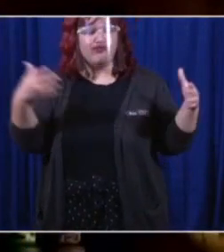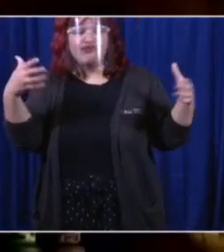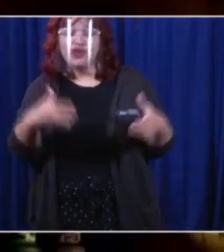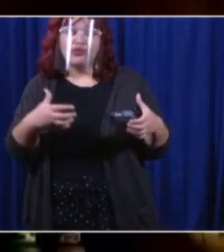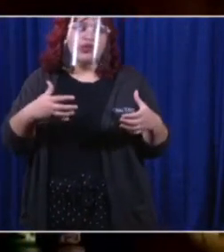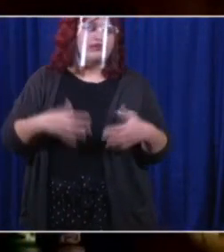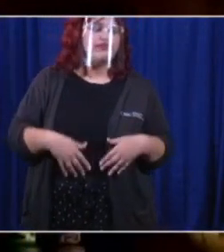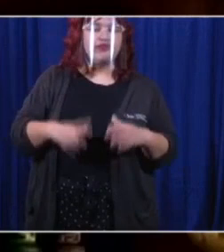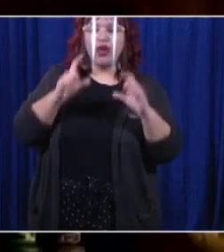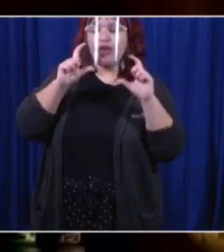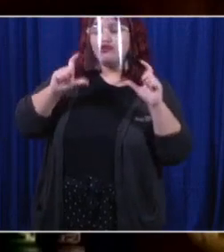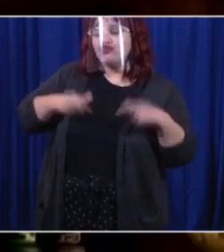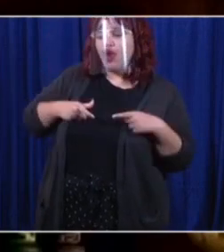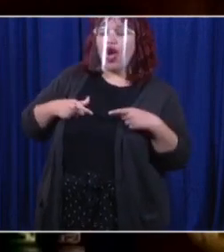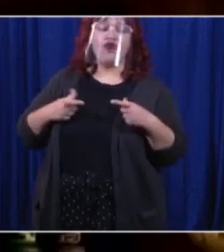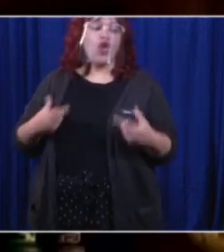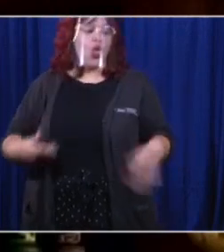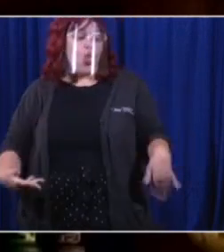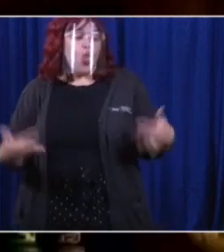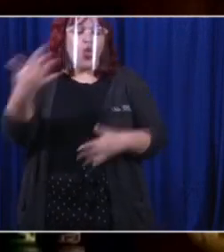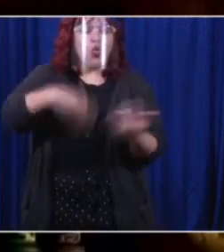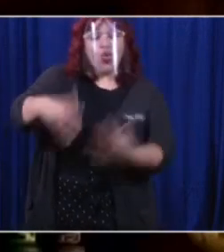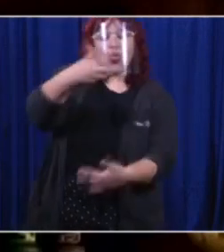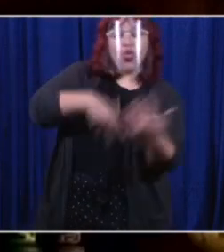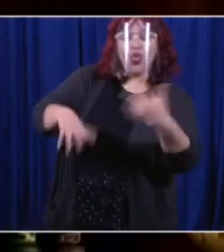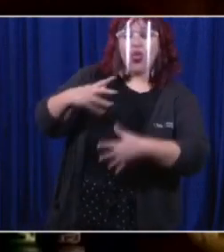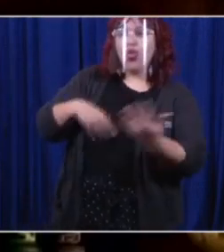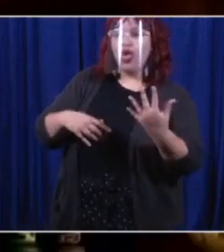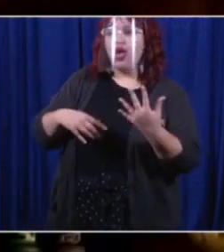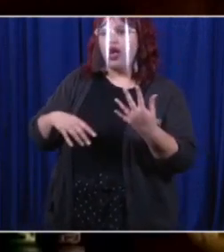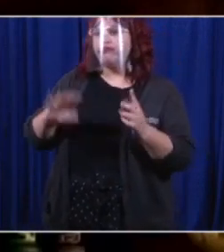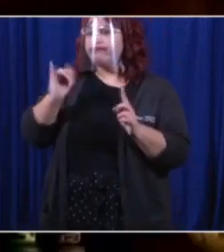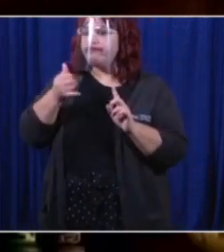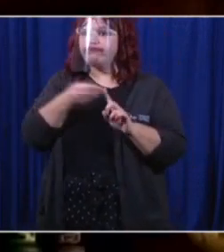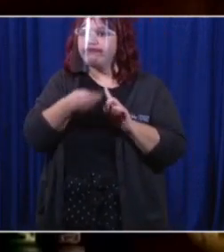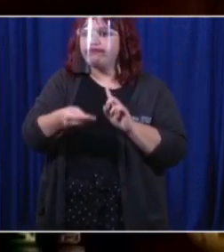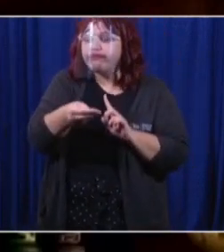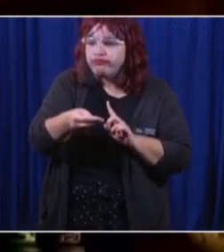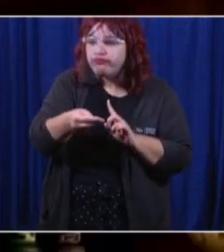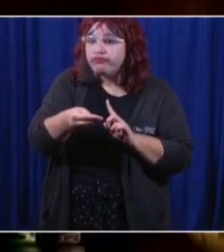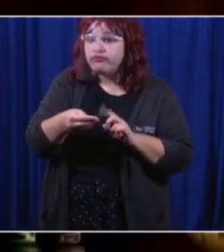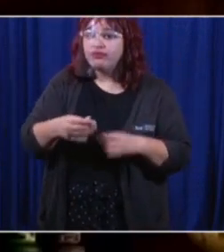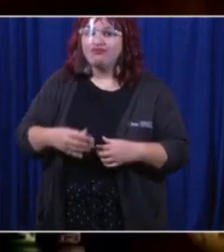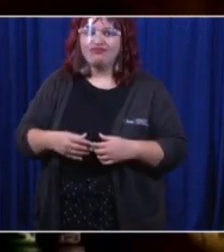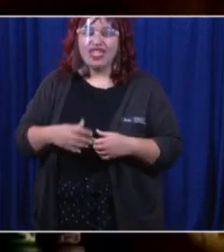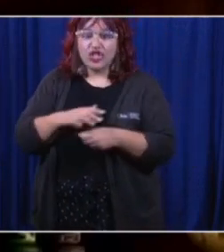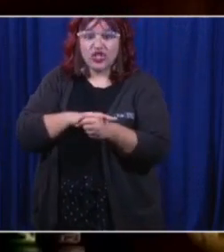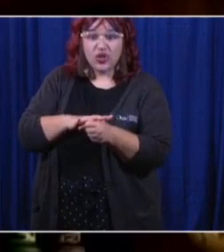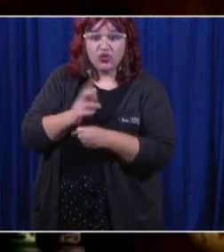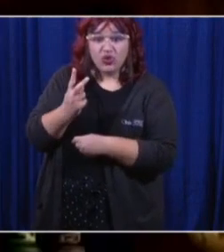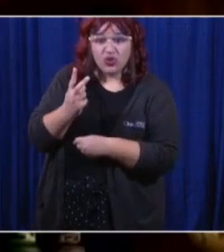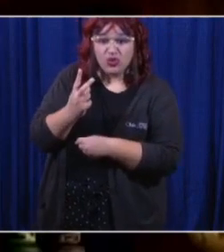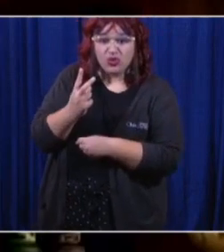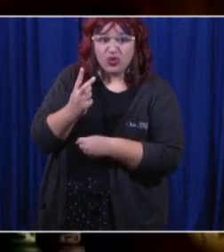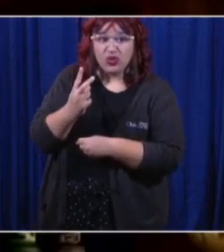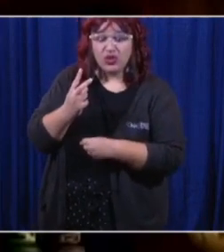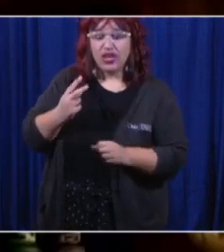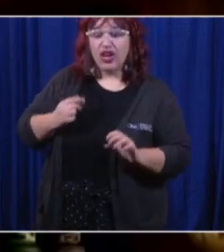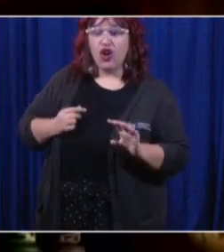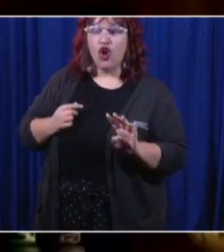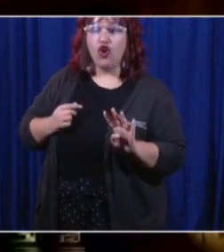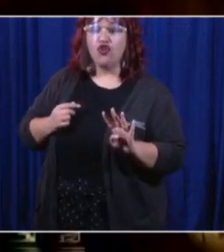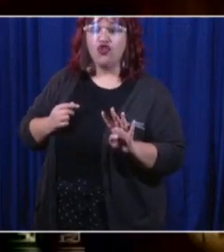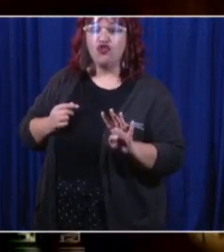think, here in Zone 2, last Monday, we crossed 400 patients in the hospital for the first time. By Friday, we crossed